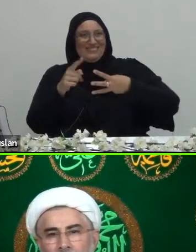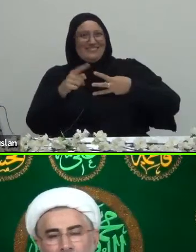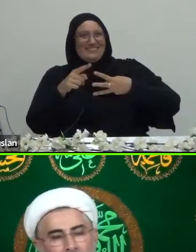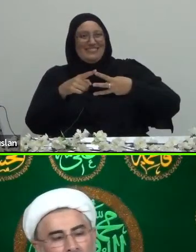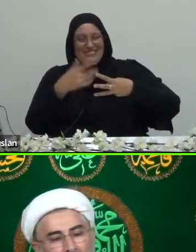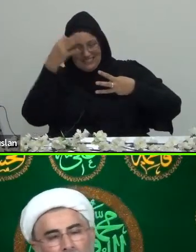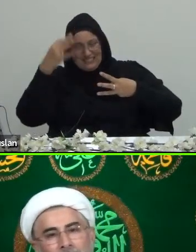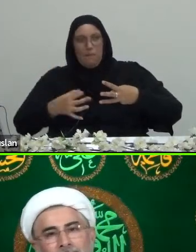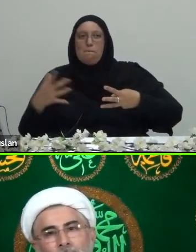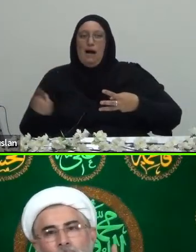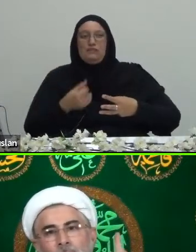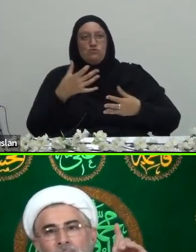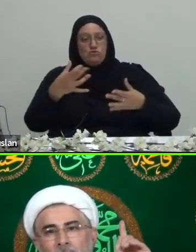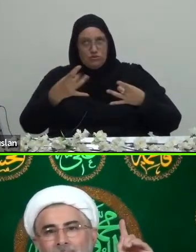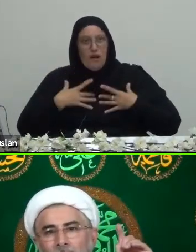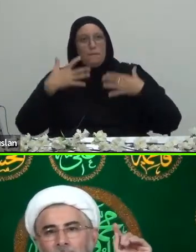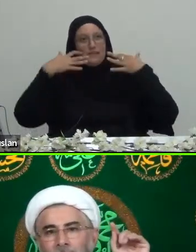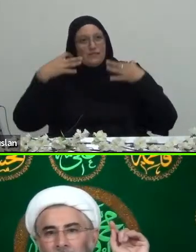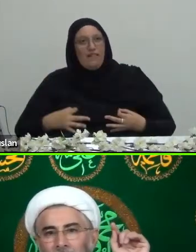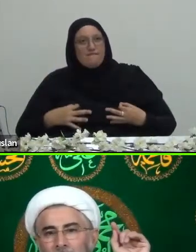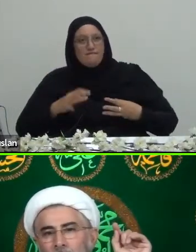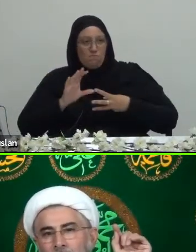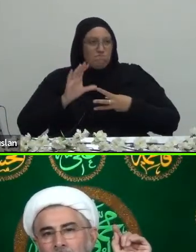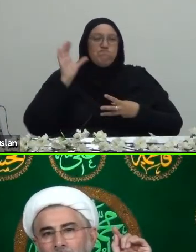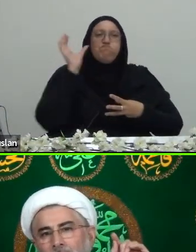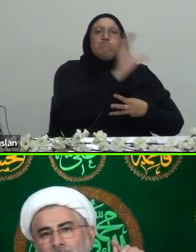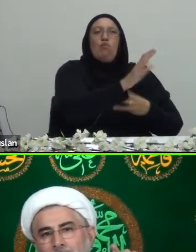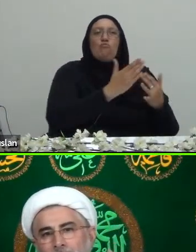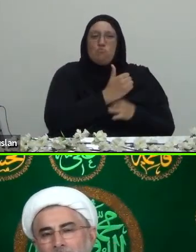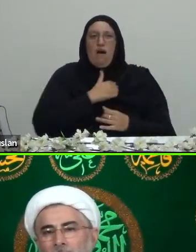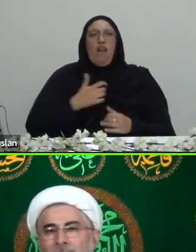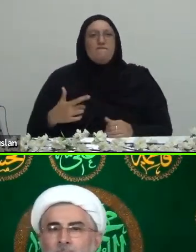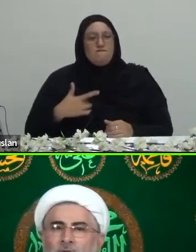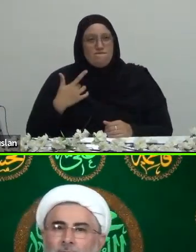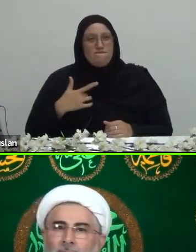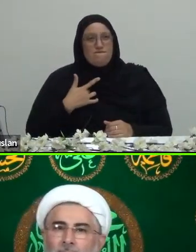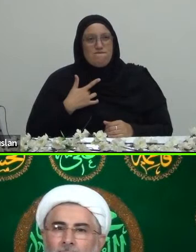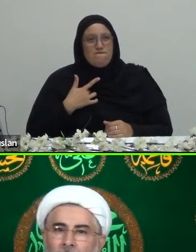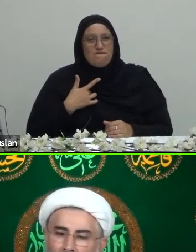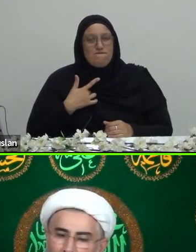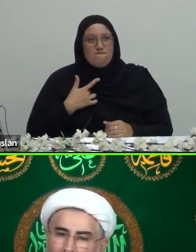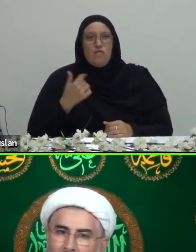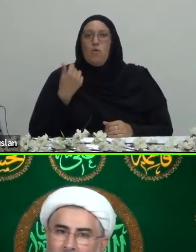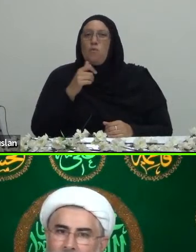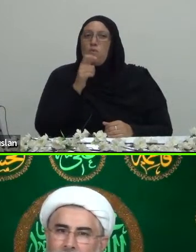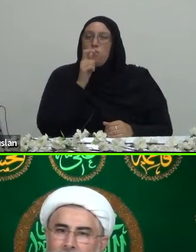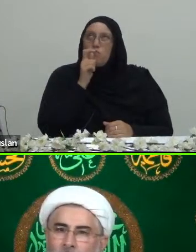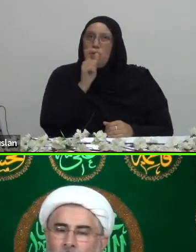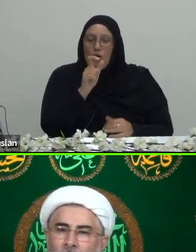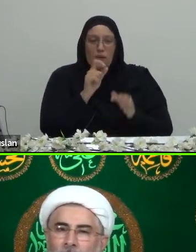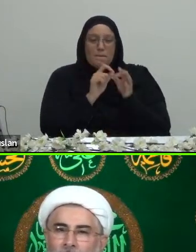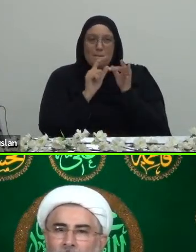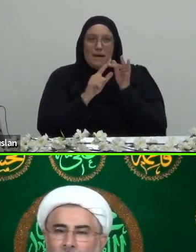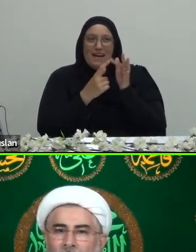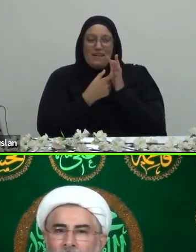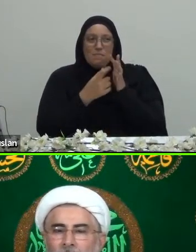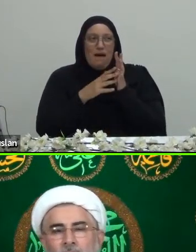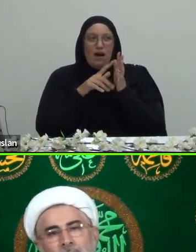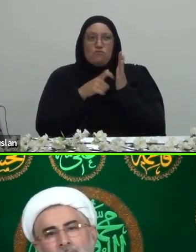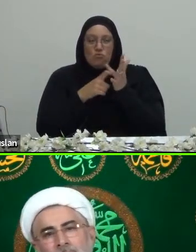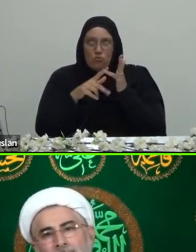my lifetime, I need to be bil ma'ruf. The term used in the Quran is bil ma'ruf. Be fair and assess the situation of